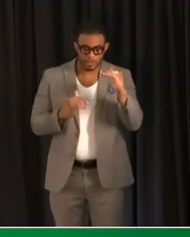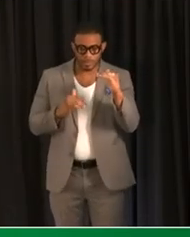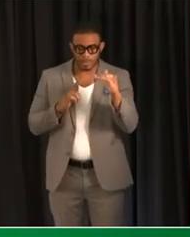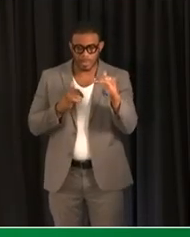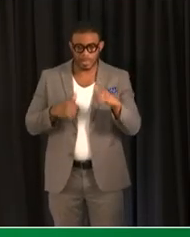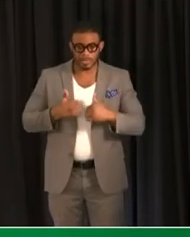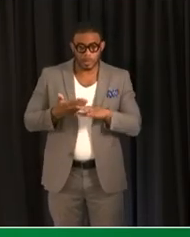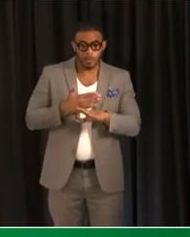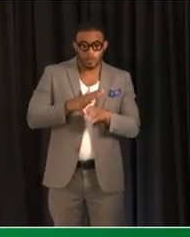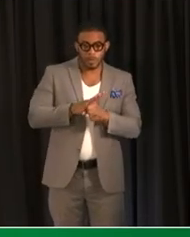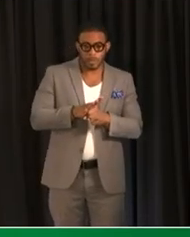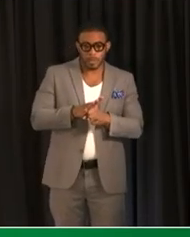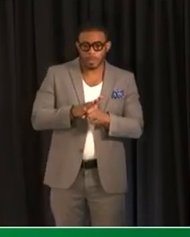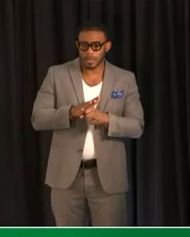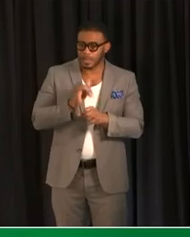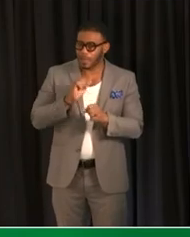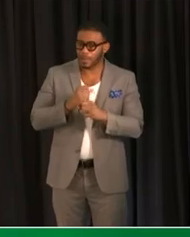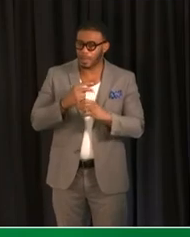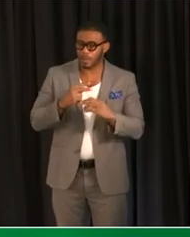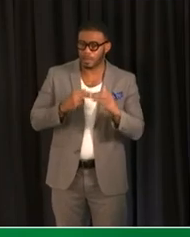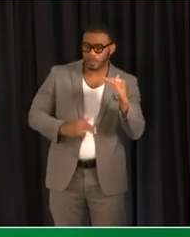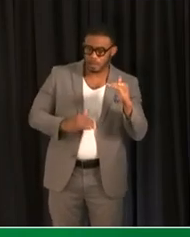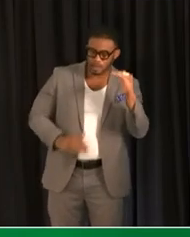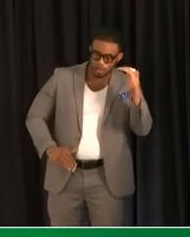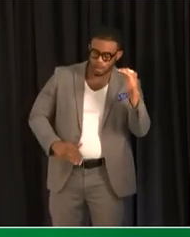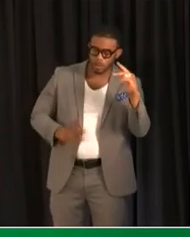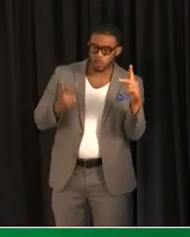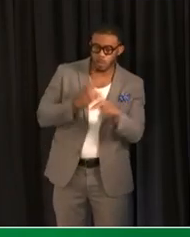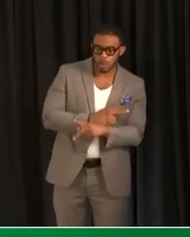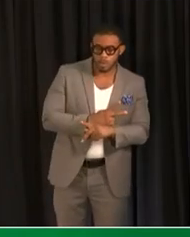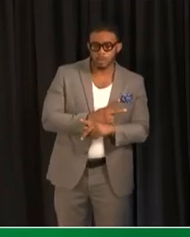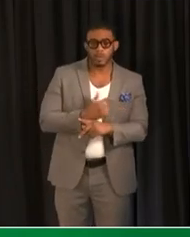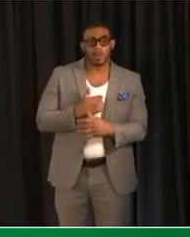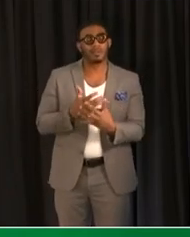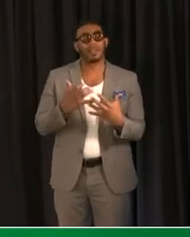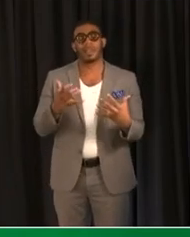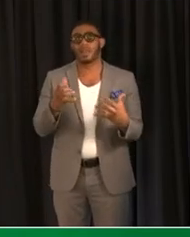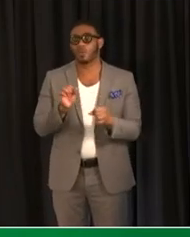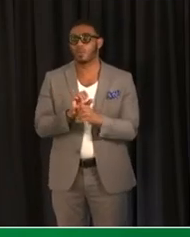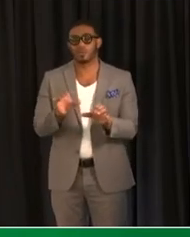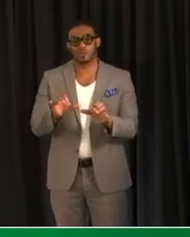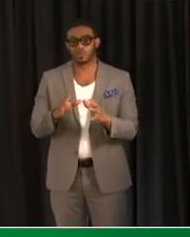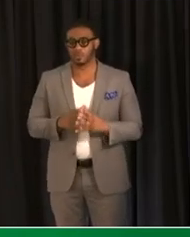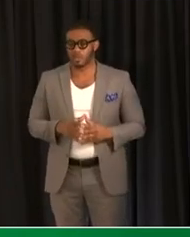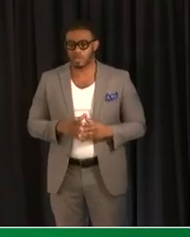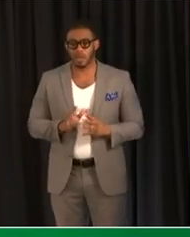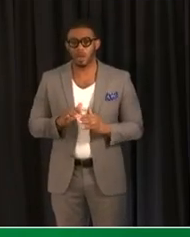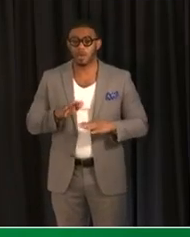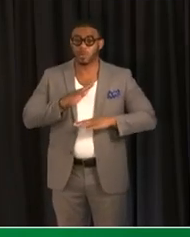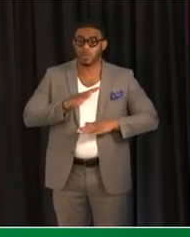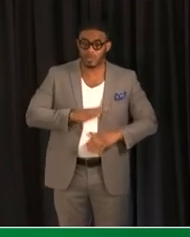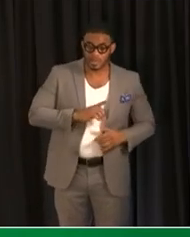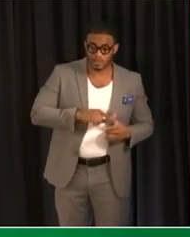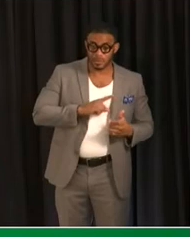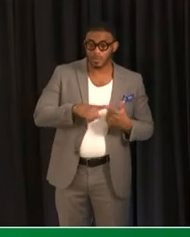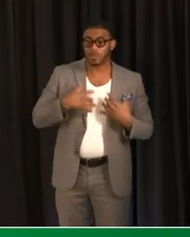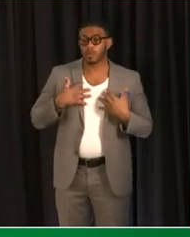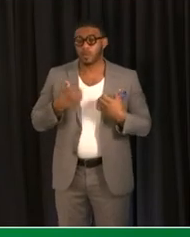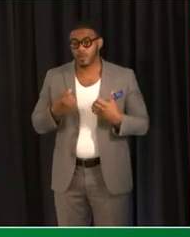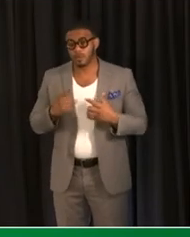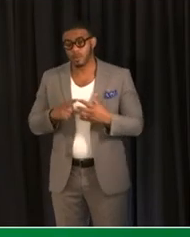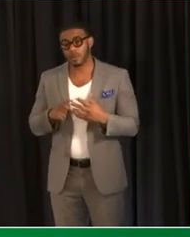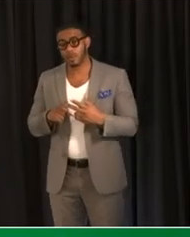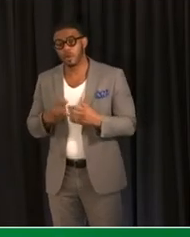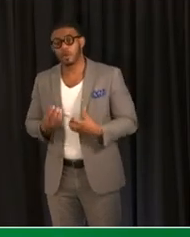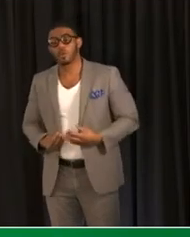before the pandemic and that have been exacerbated during it. And so we have a lot of work to do on relief,